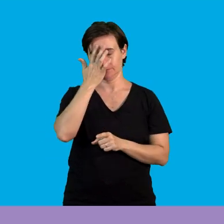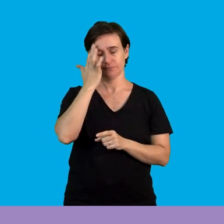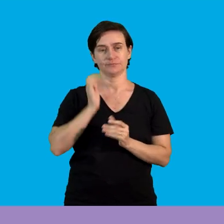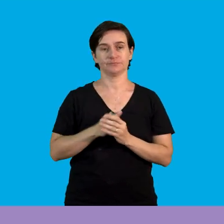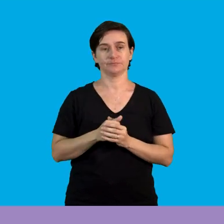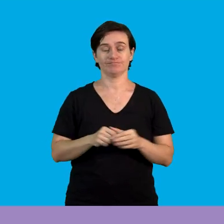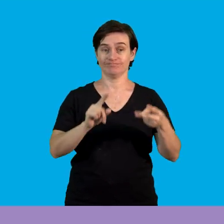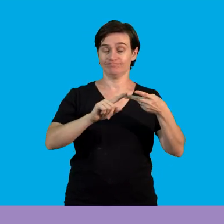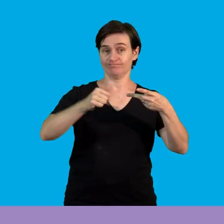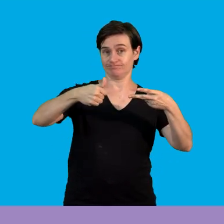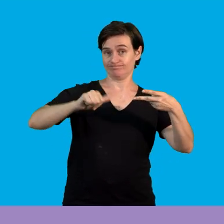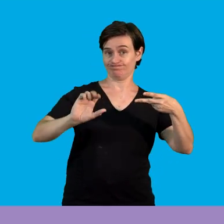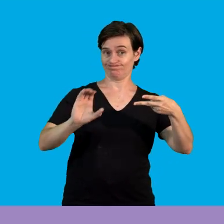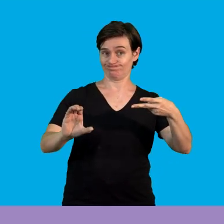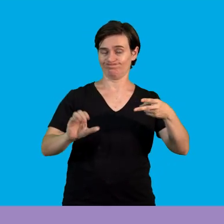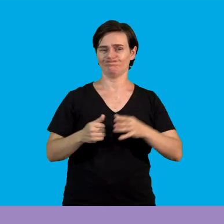Let's look at the next one.